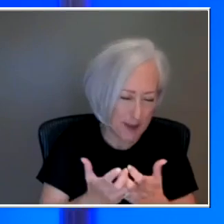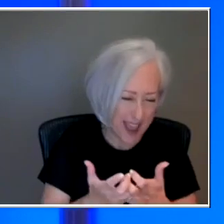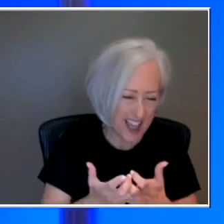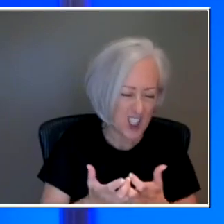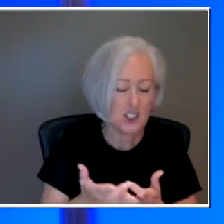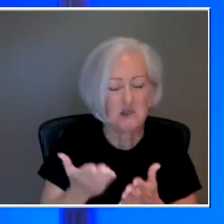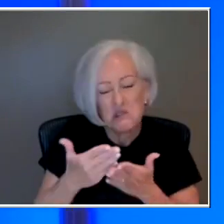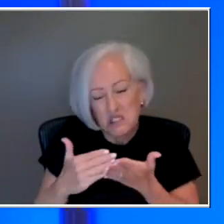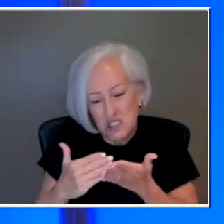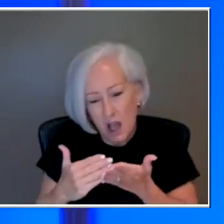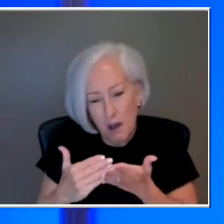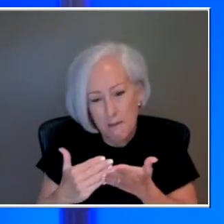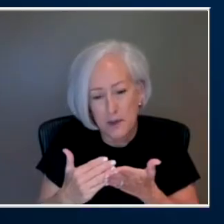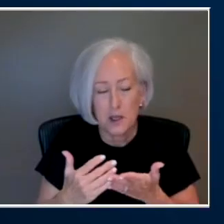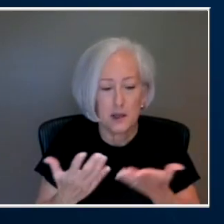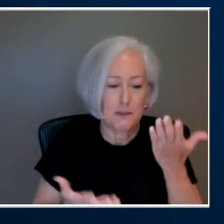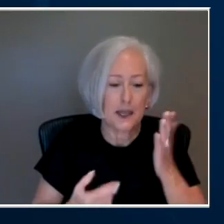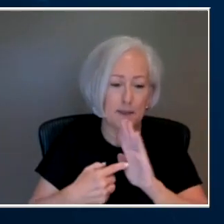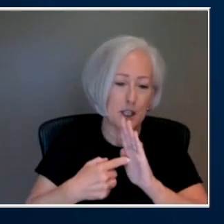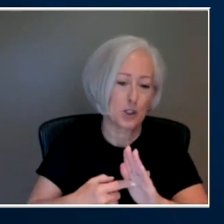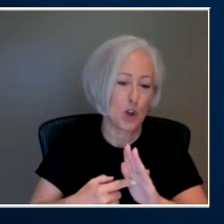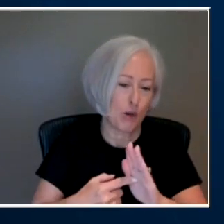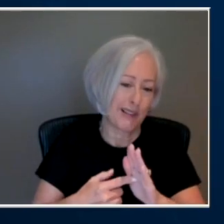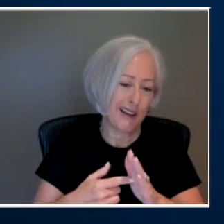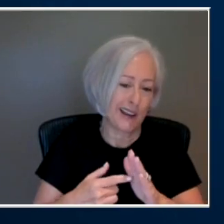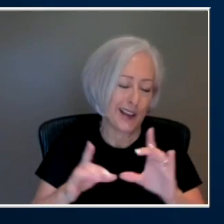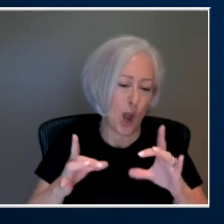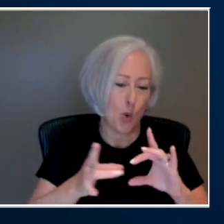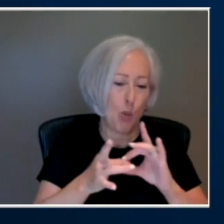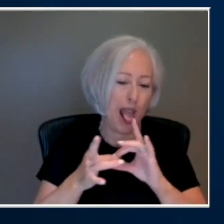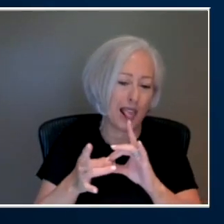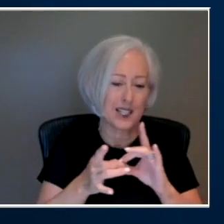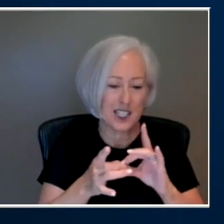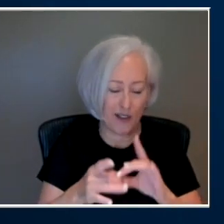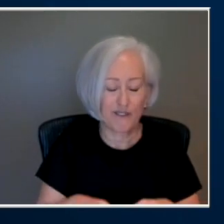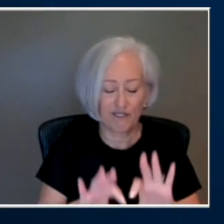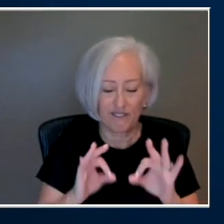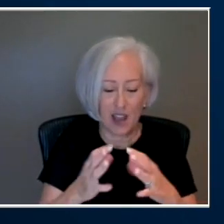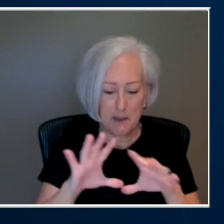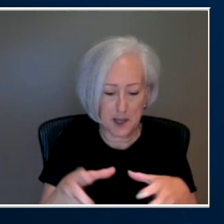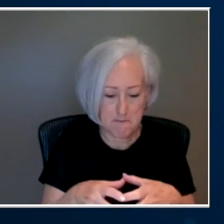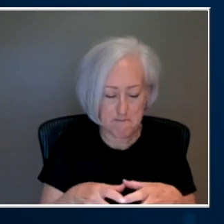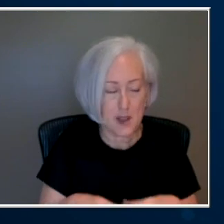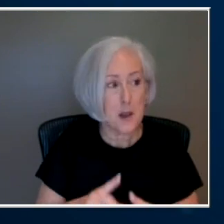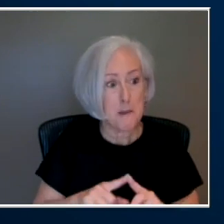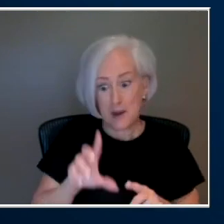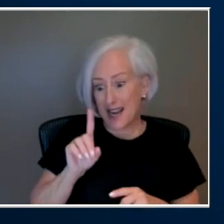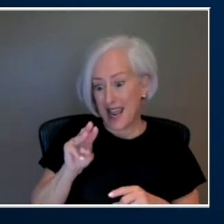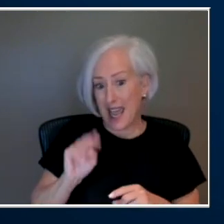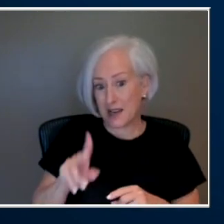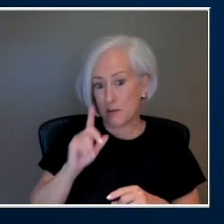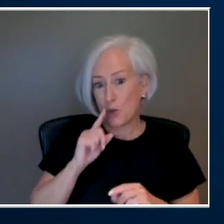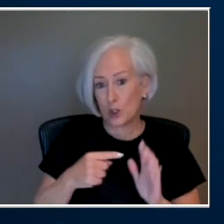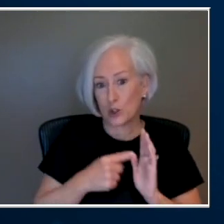as because relatives. They may come up as relatives. Yeah. And so Adam will show up as relatives to all her kids too? Possibly,